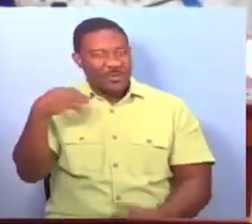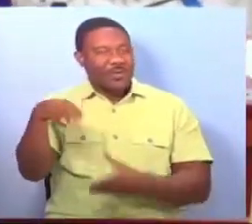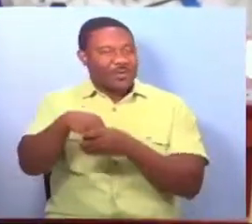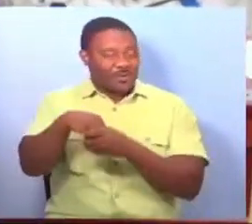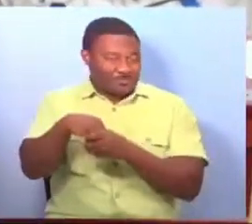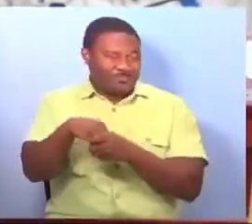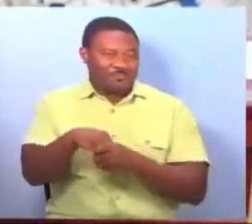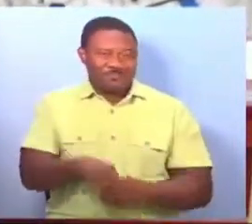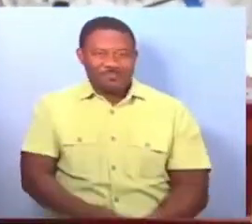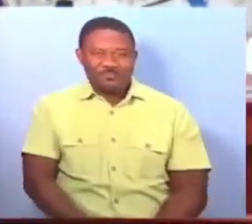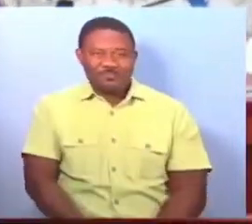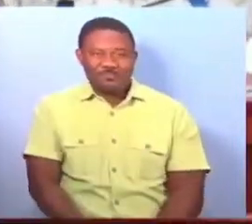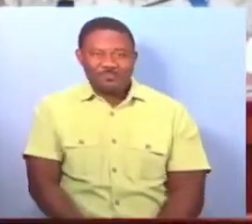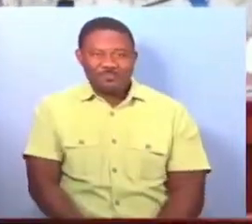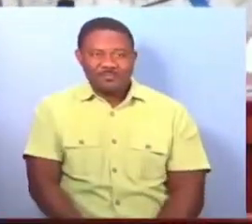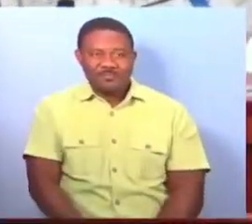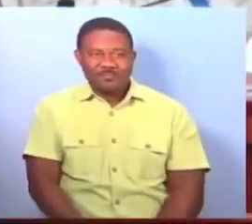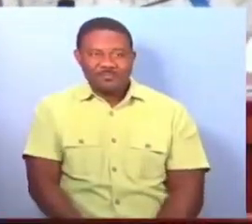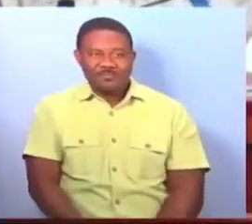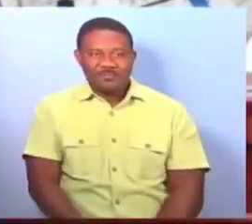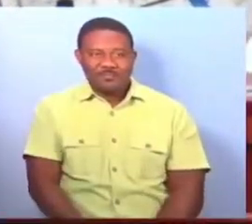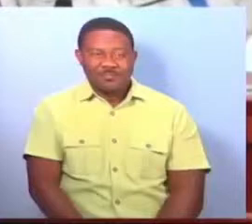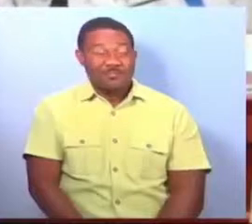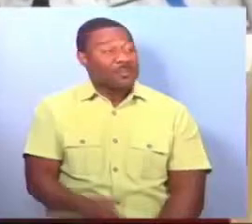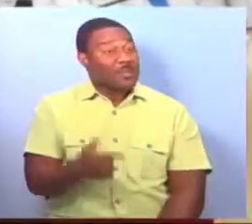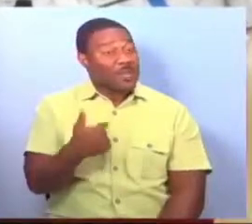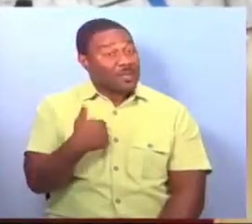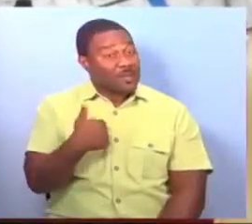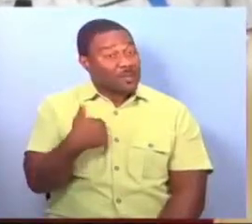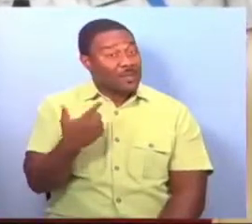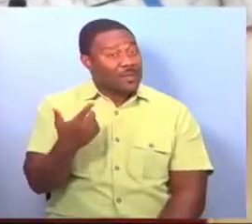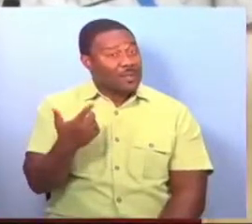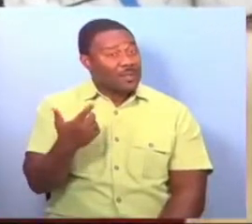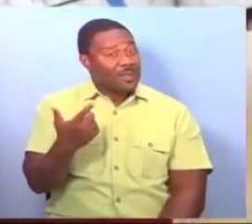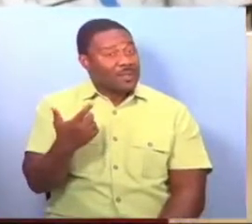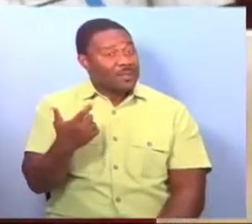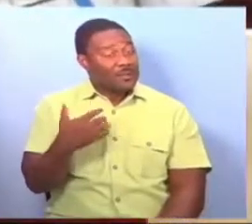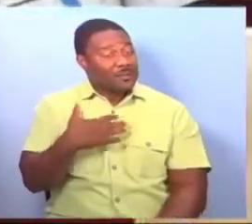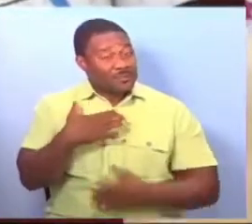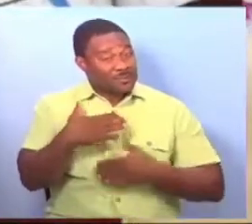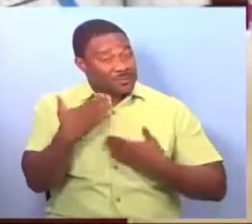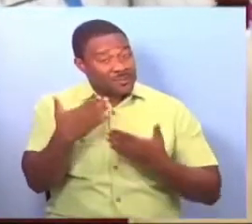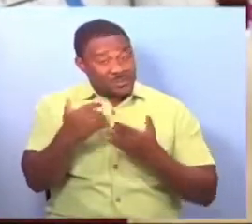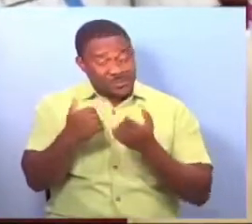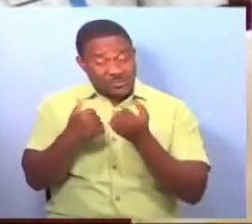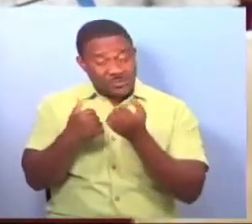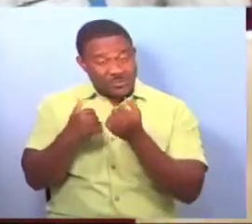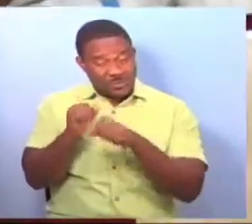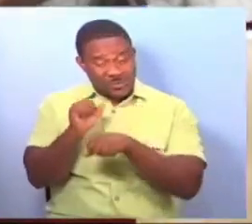I was very fortunate to be working in the same committee with Dr. Mafo.